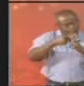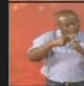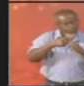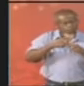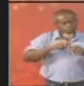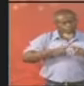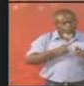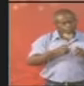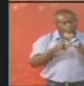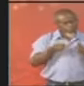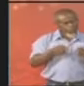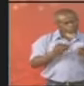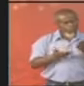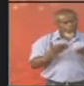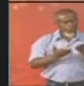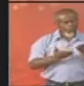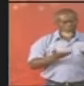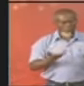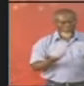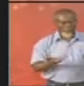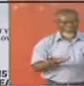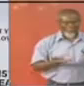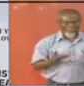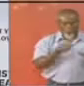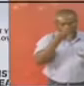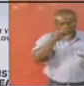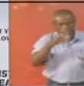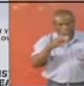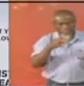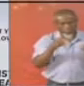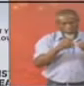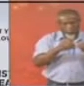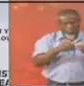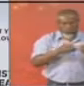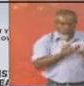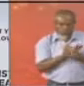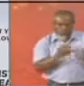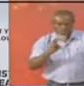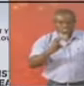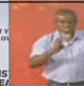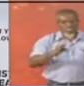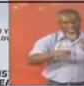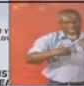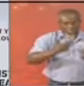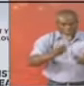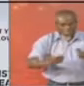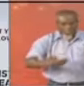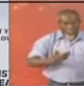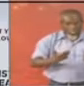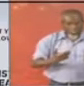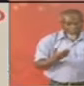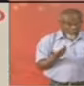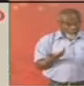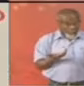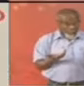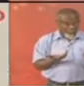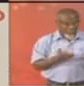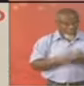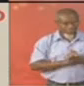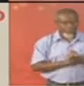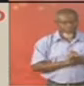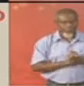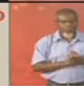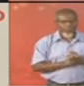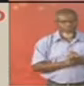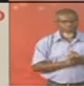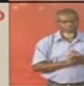little more risks now? Thank you. Okay, thank you for your questions. Now, the purpose of